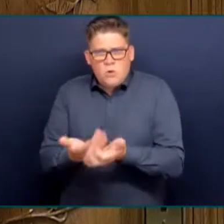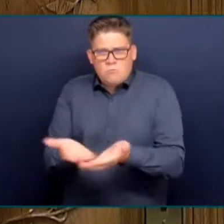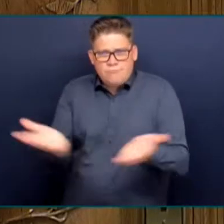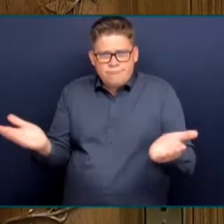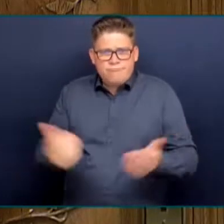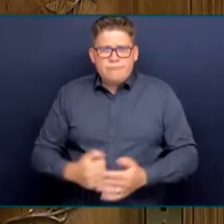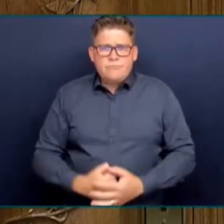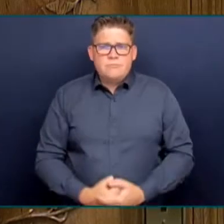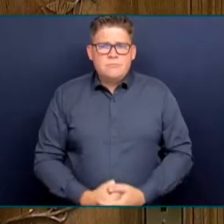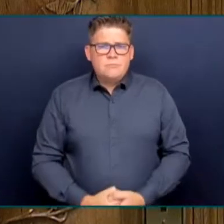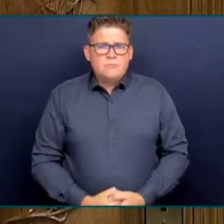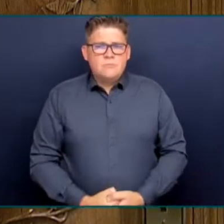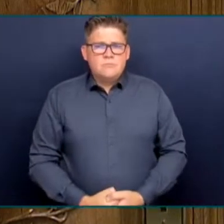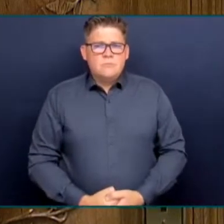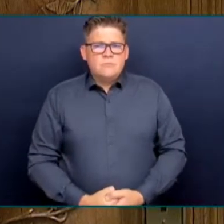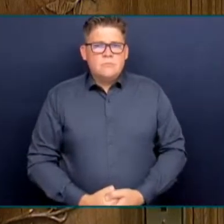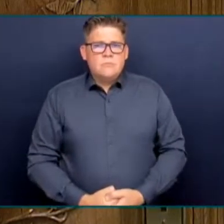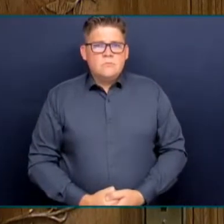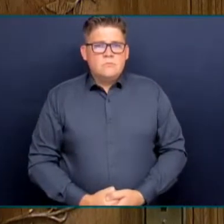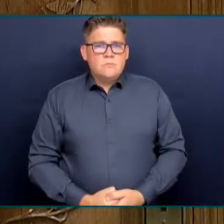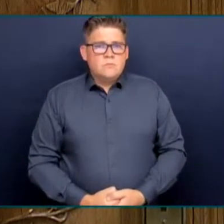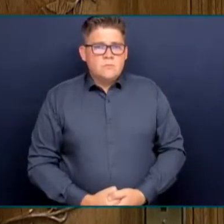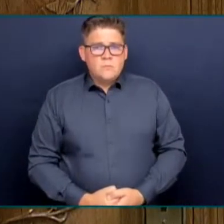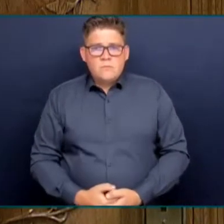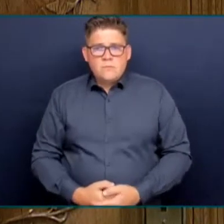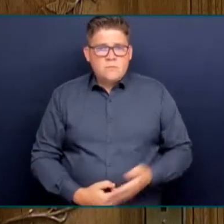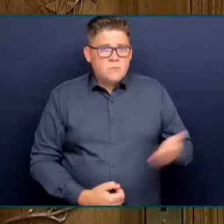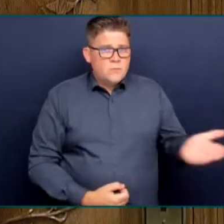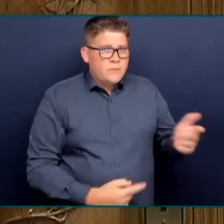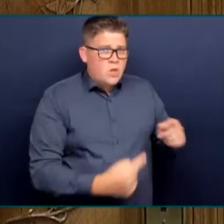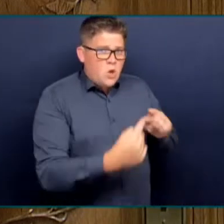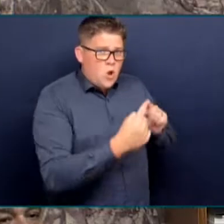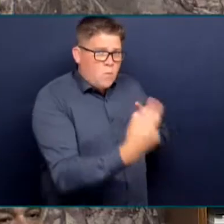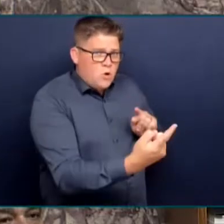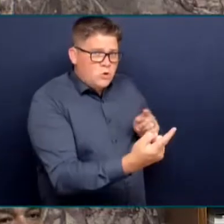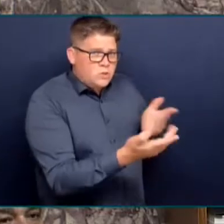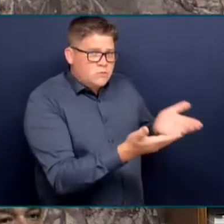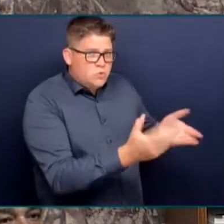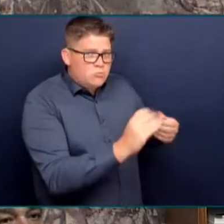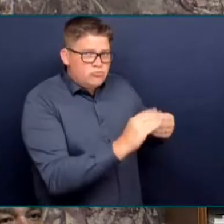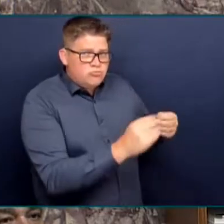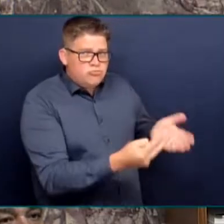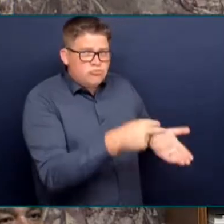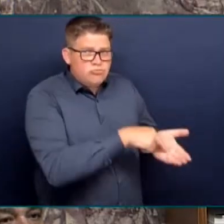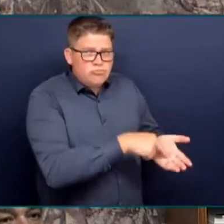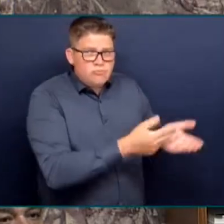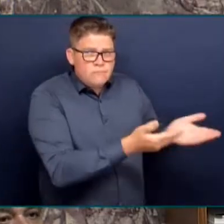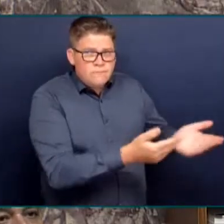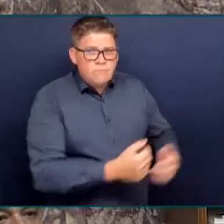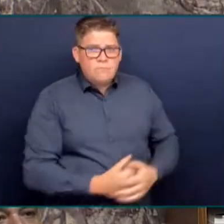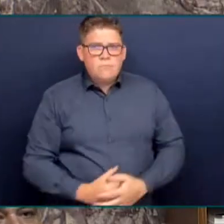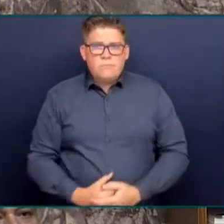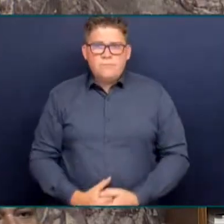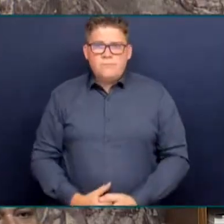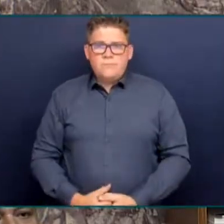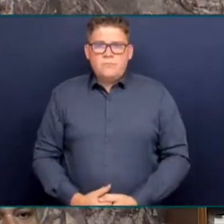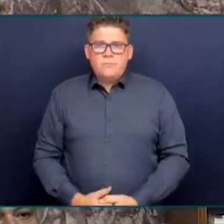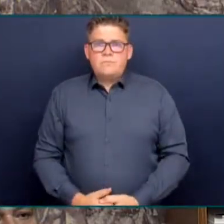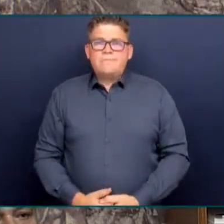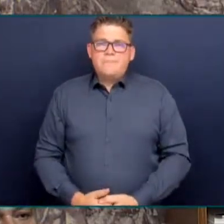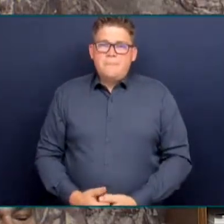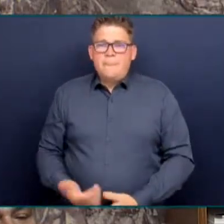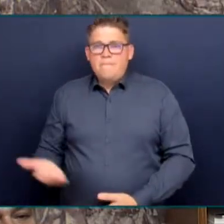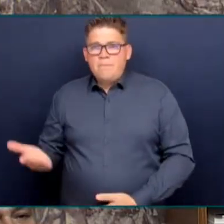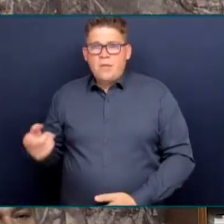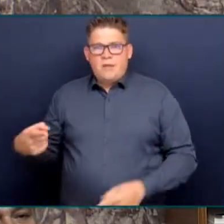Opposition House Leader. Thank you, Mr. Speaker. Well, the disconnect between what the minister is saying here today, and frankly what he says on most days, and what's